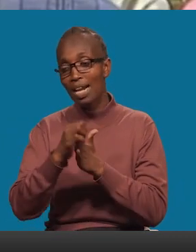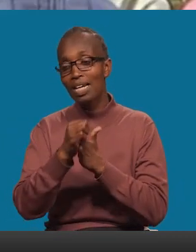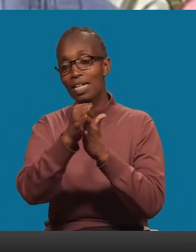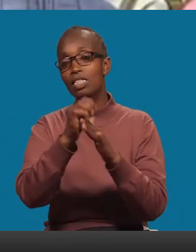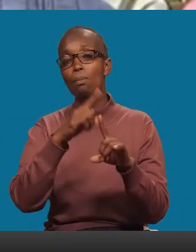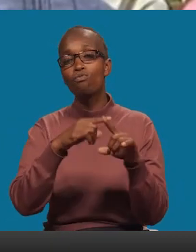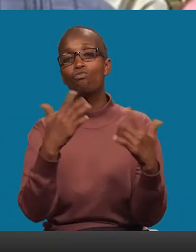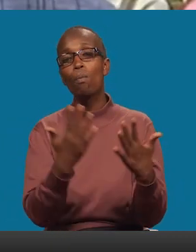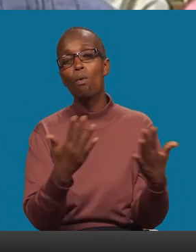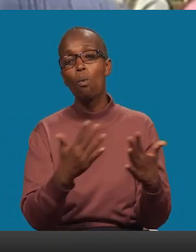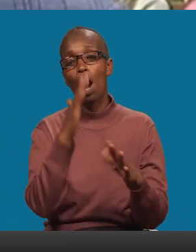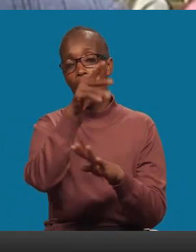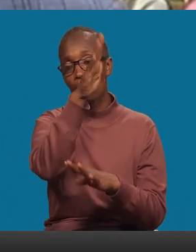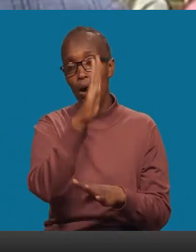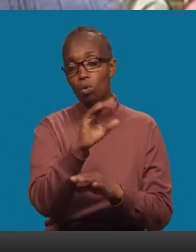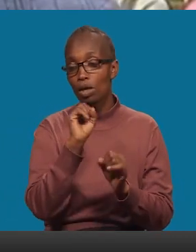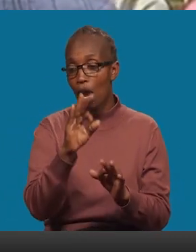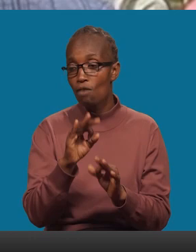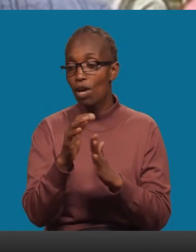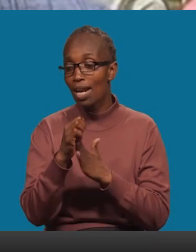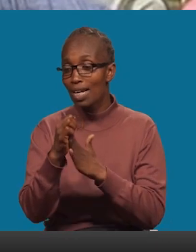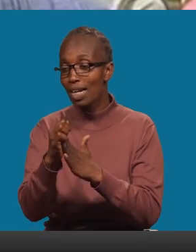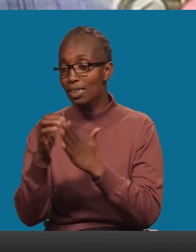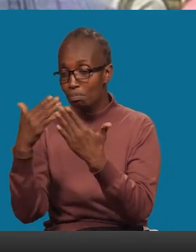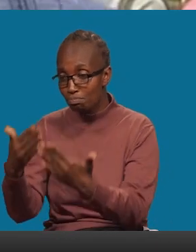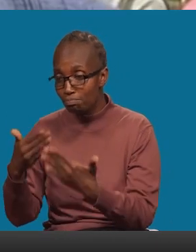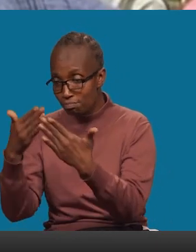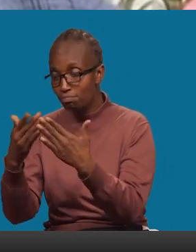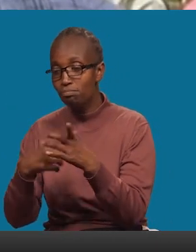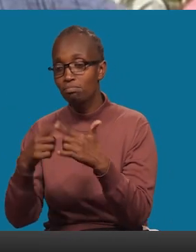Mwenyezi Mungu. Na ukipewa uongozi unaweka watu pamoja.